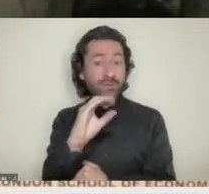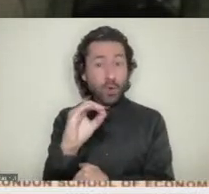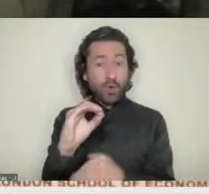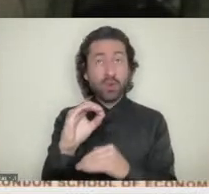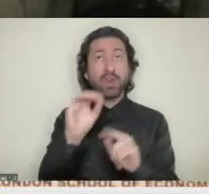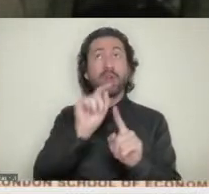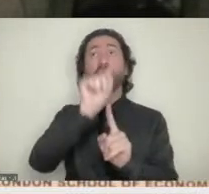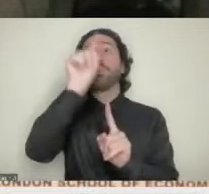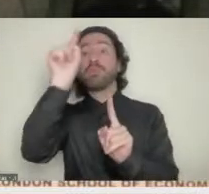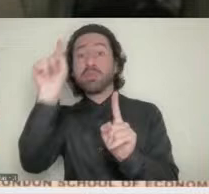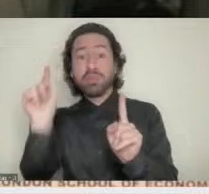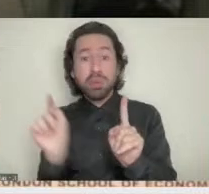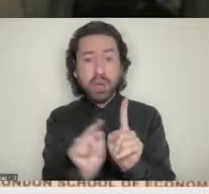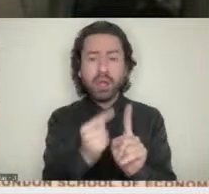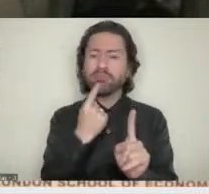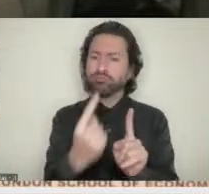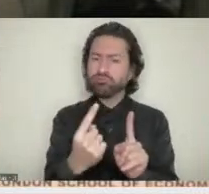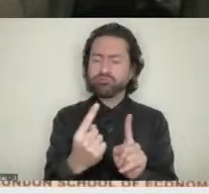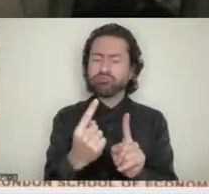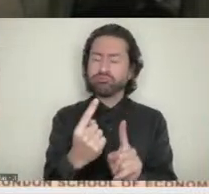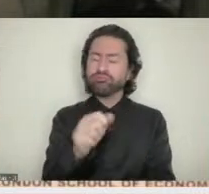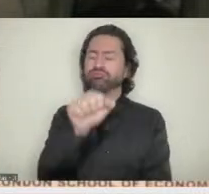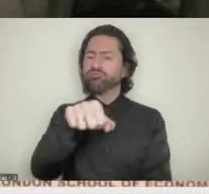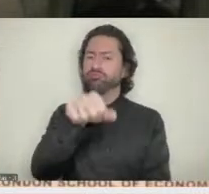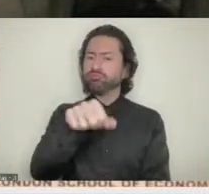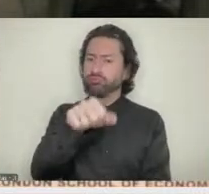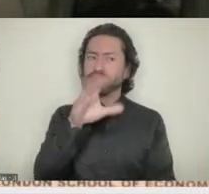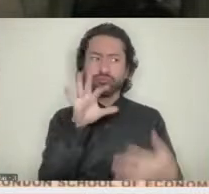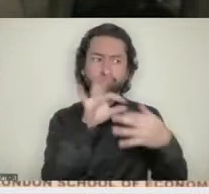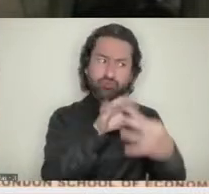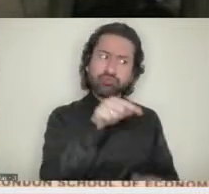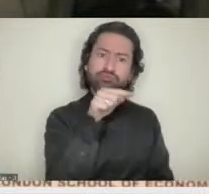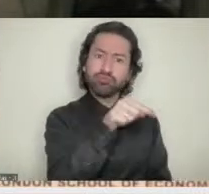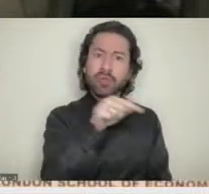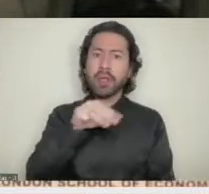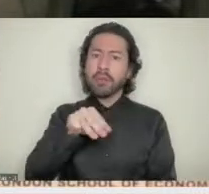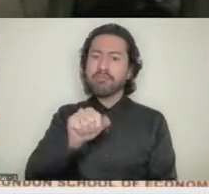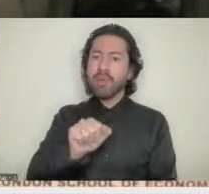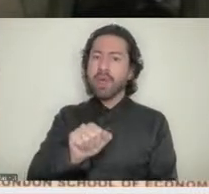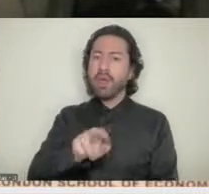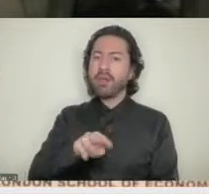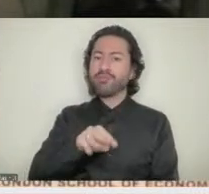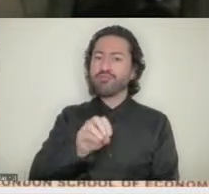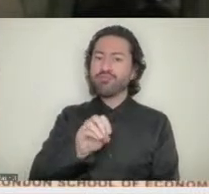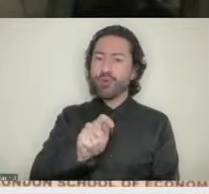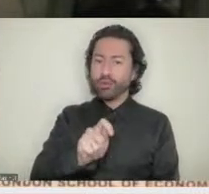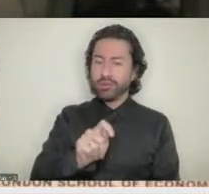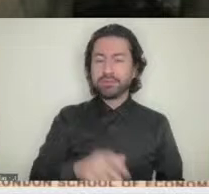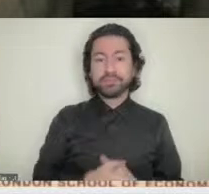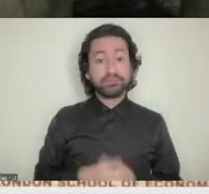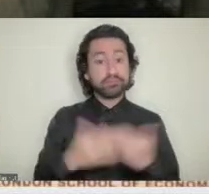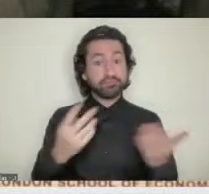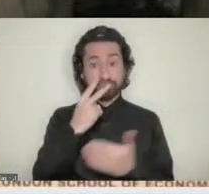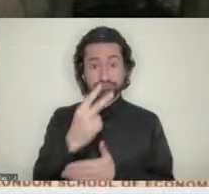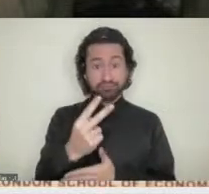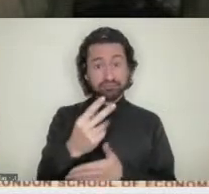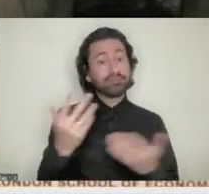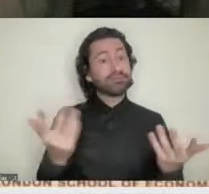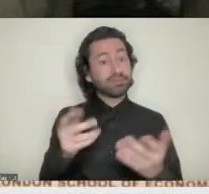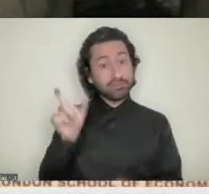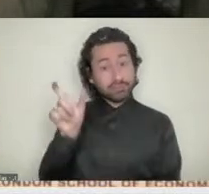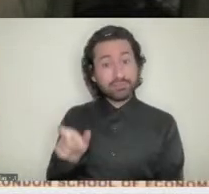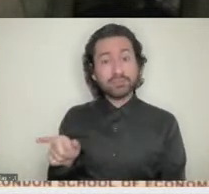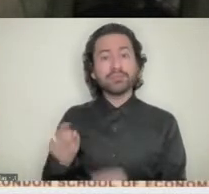40 communities in England have stated that they act in keeping with the Marmot principles. As we